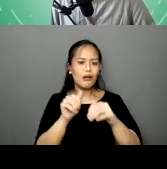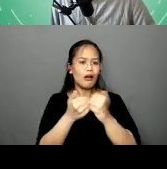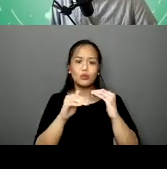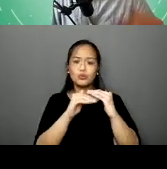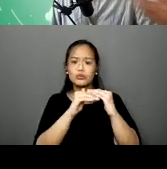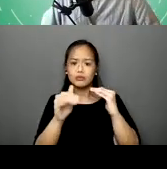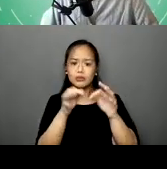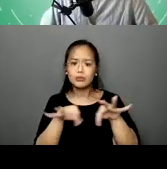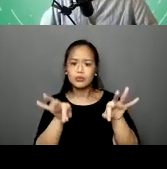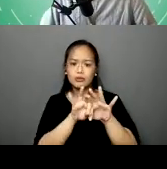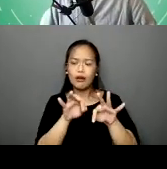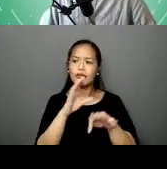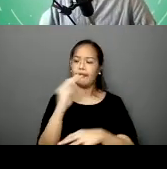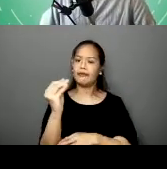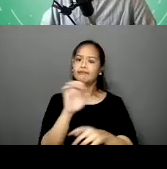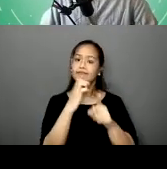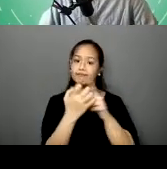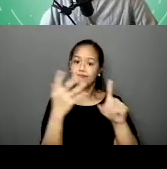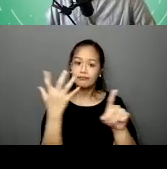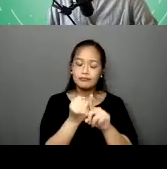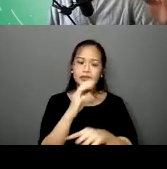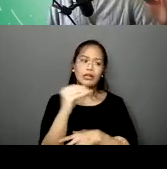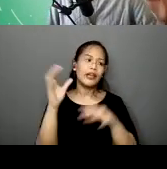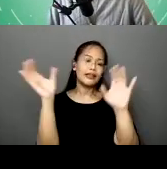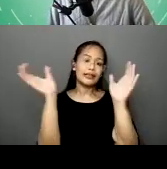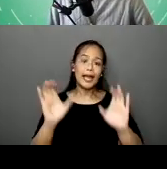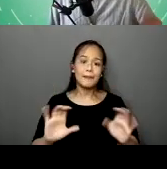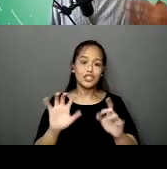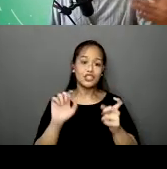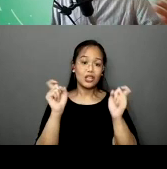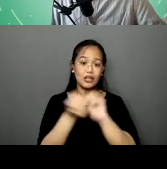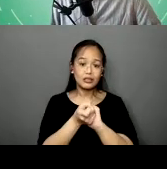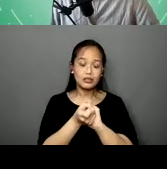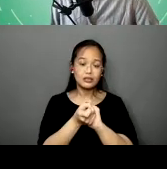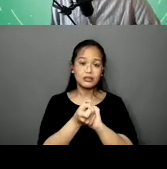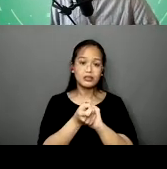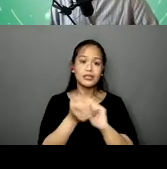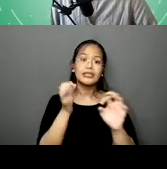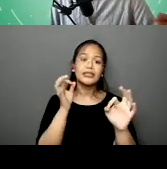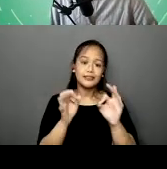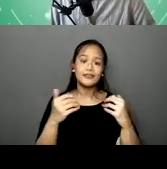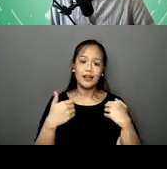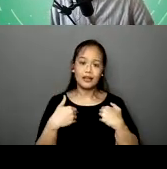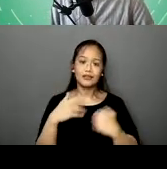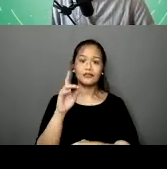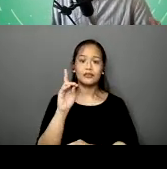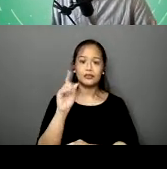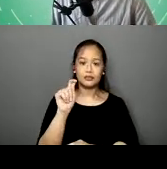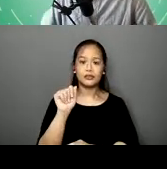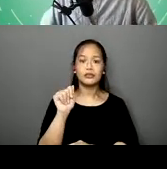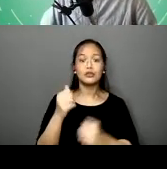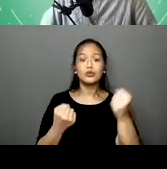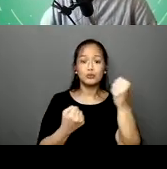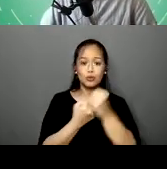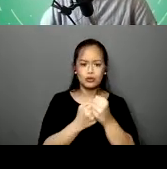why environmental impact and climate change is on the forefront is because we have the data to reinforce it. We have the data to support that